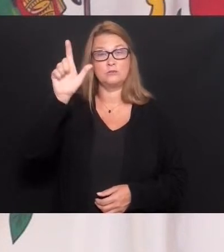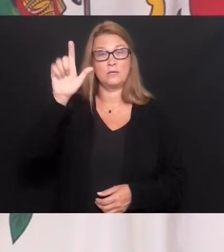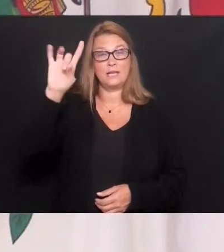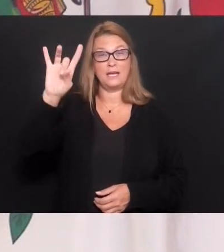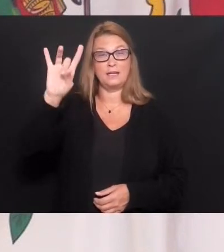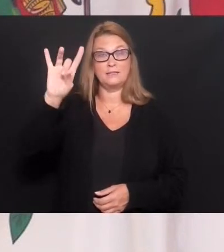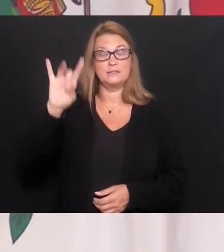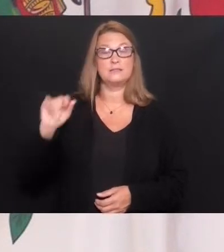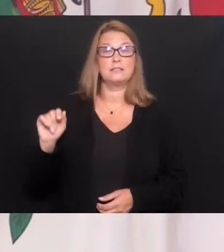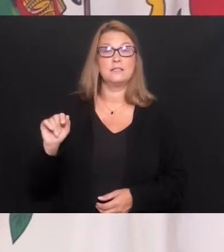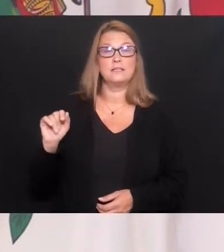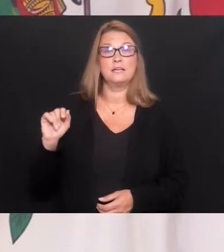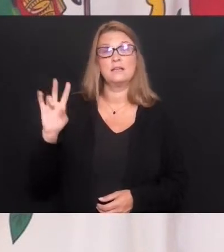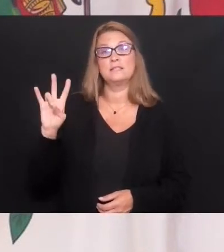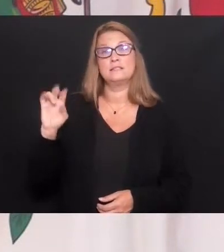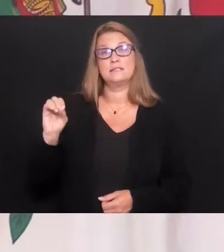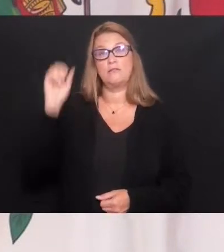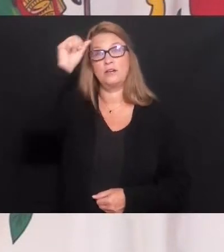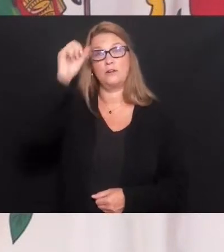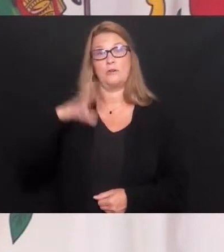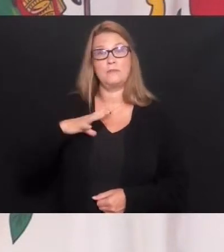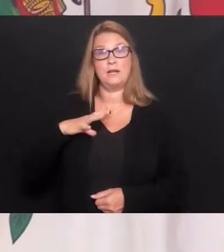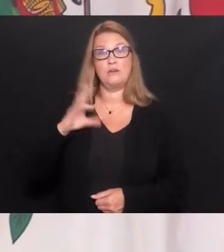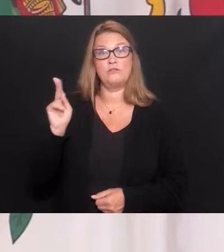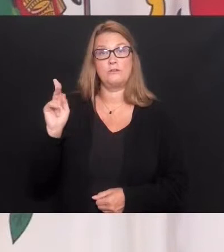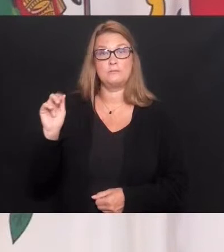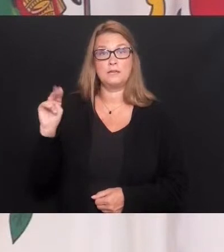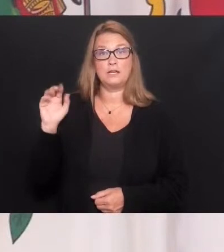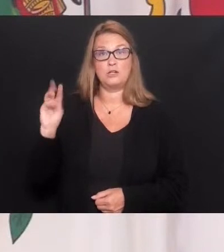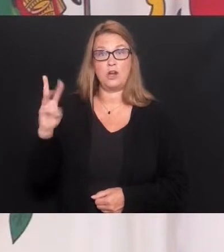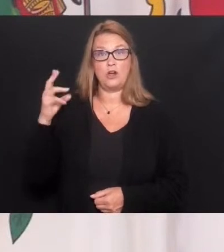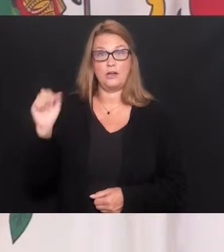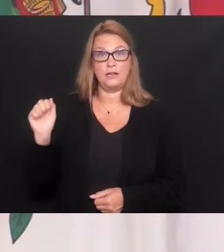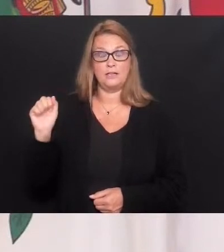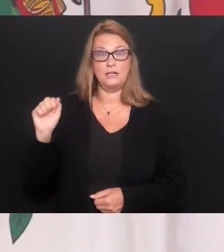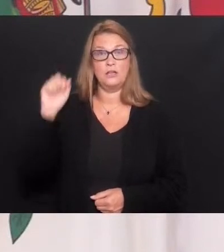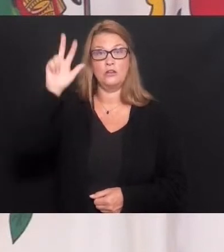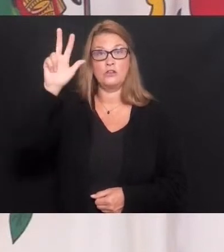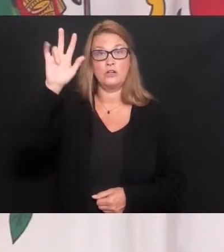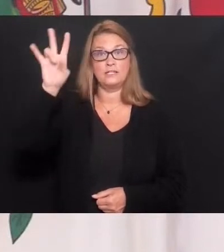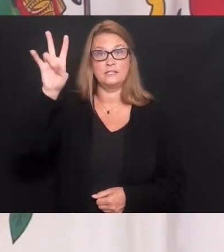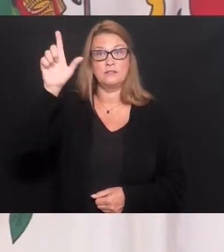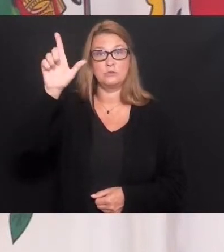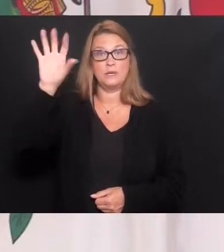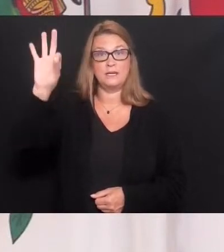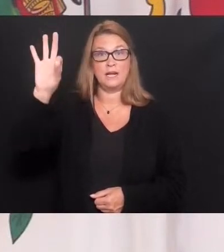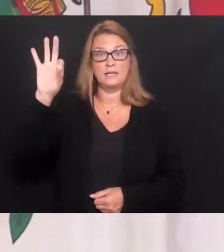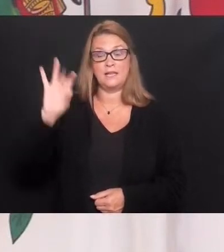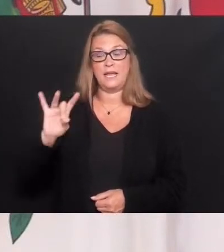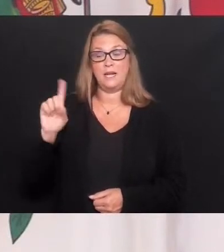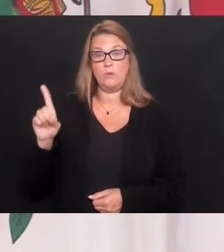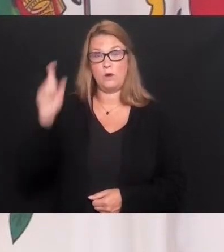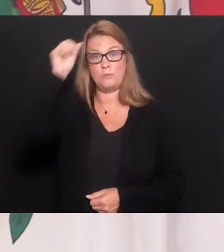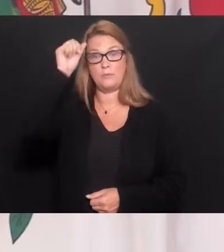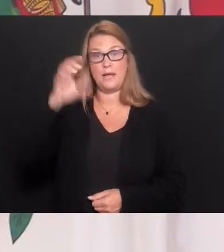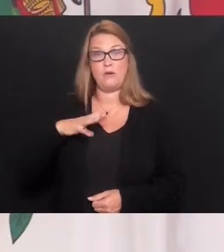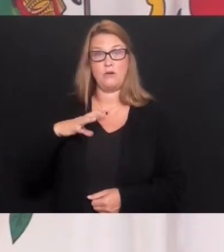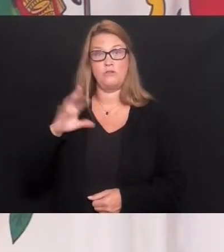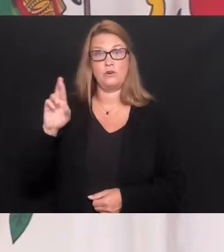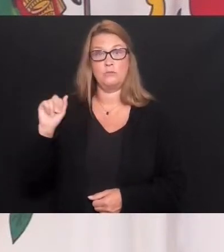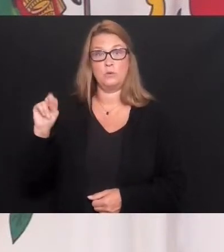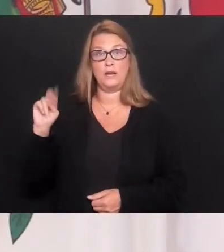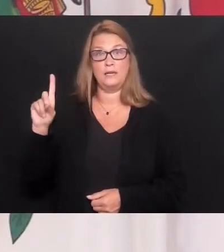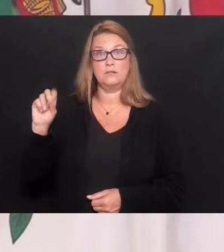3,728th death, a 70-year-old male from Kanawha County. The 3,729th death, an 81-year-old male from Randolph